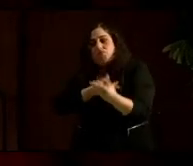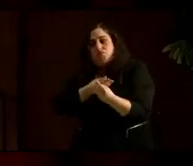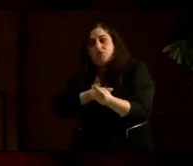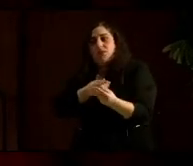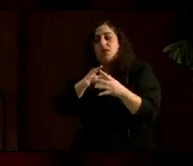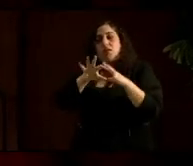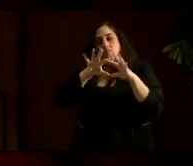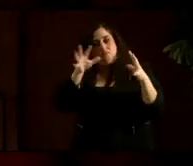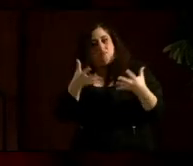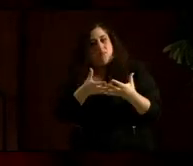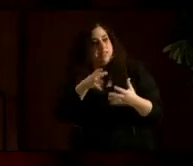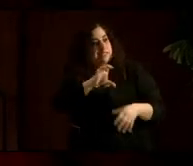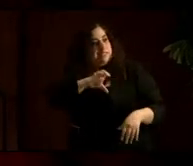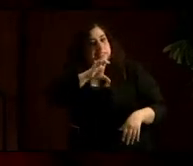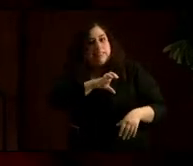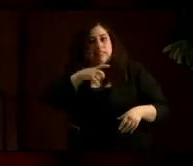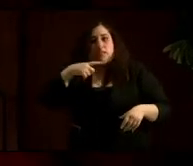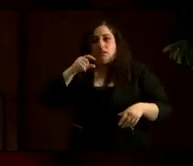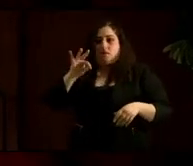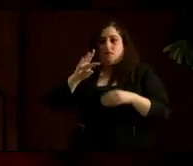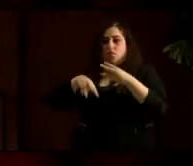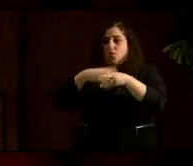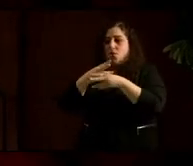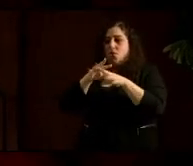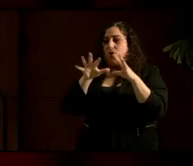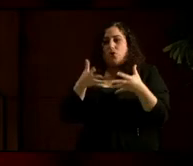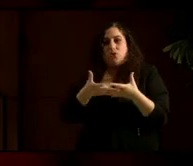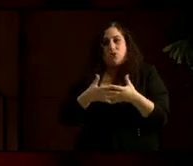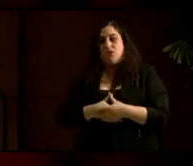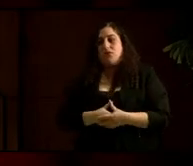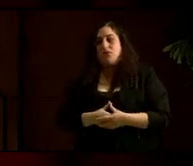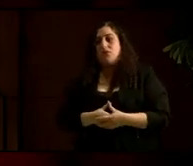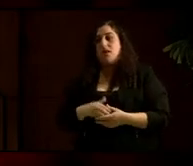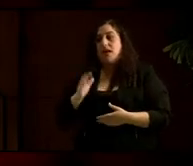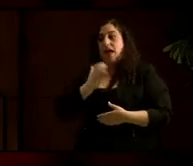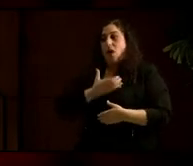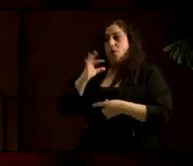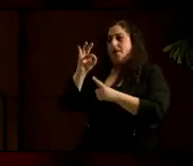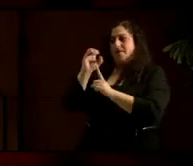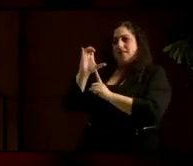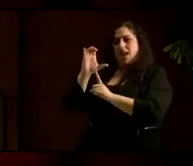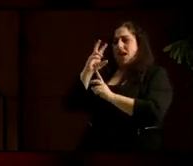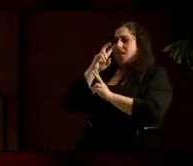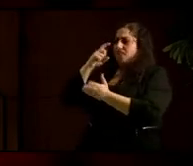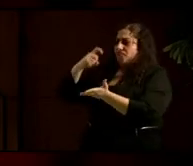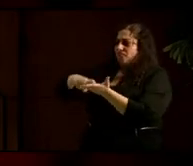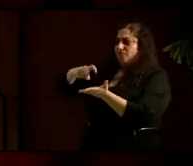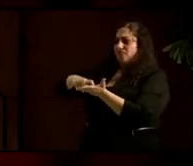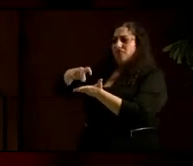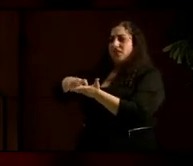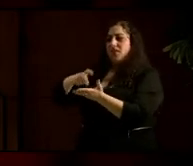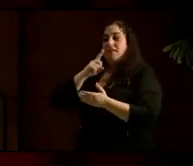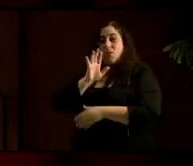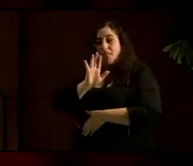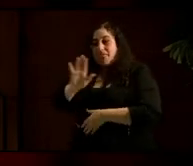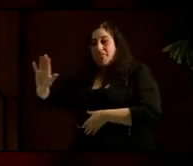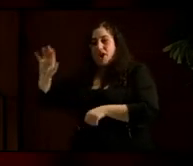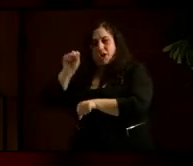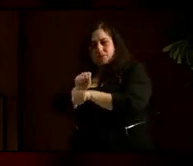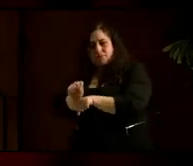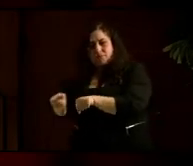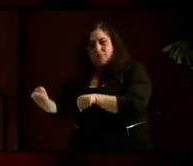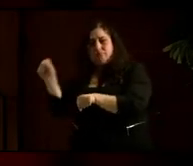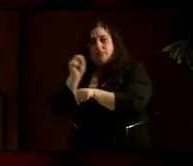innovative research, scholarship, creative activity, and clinical practices. our dedicated